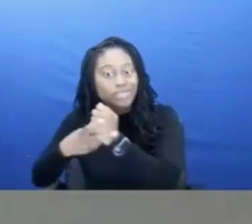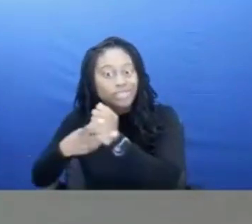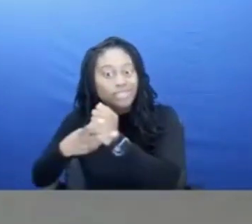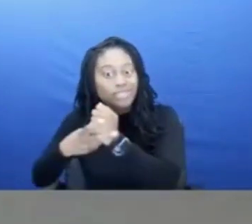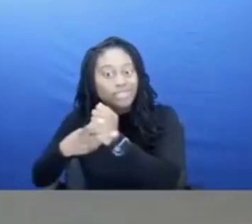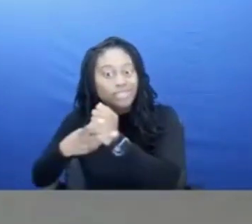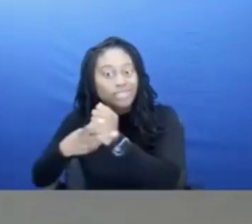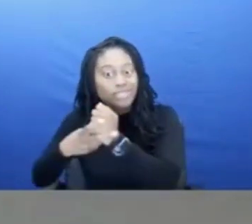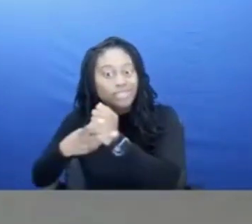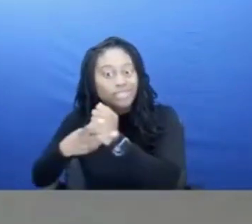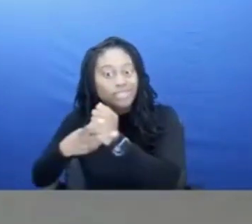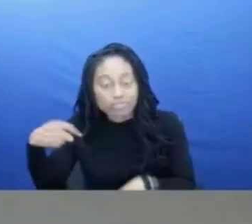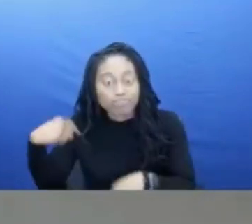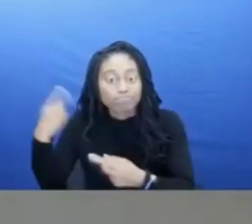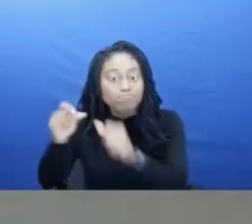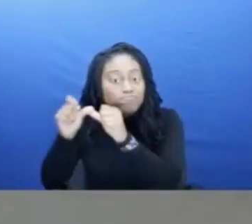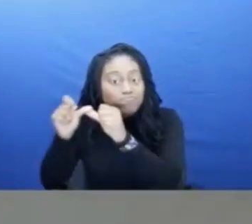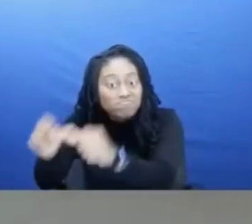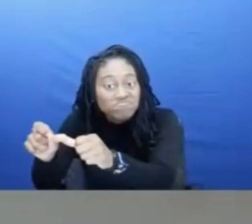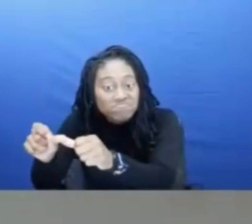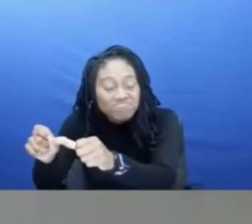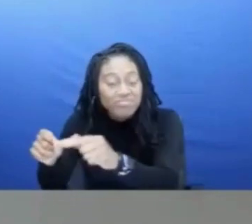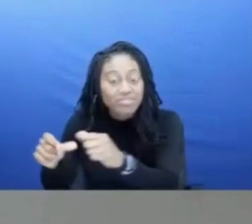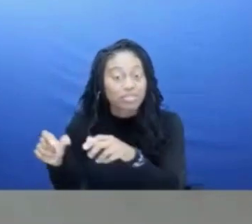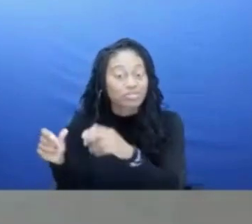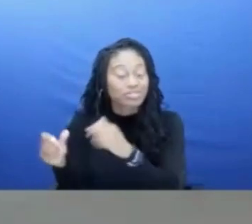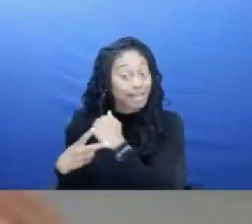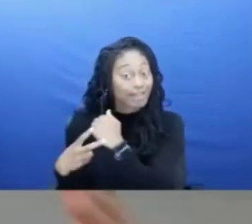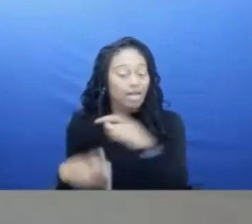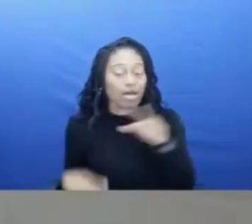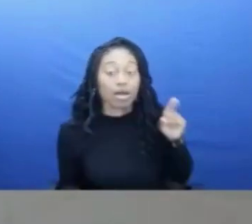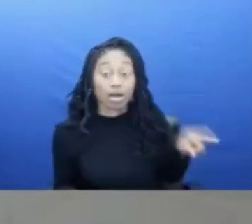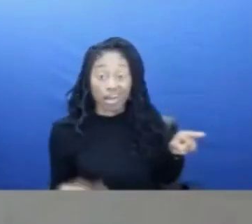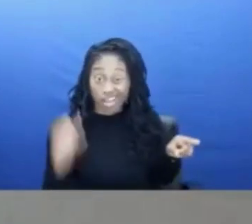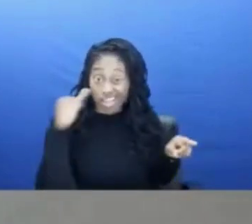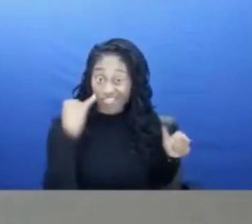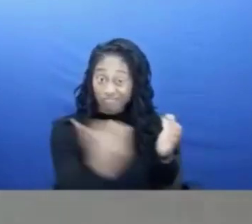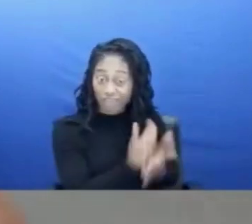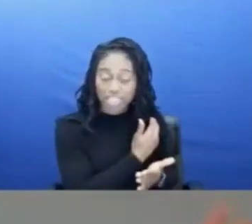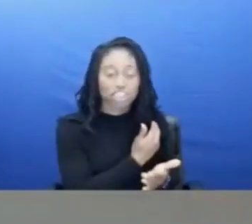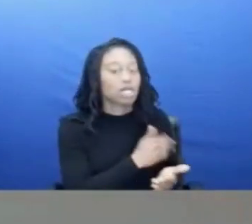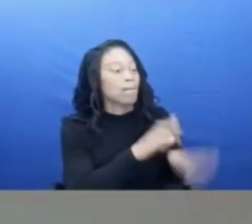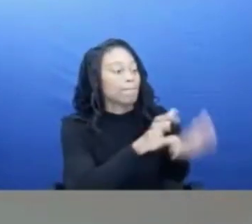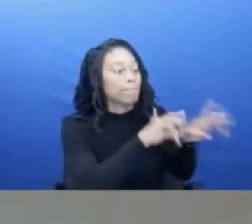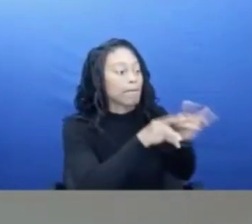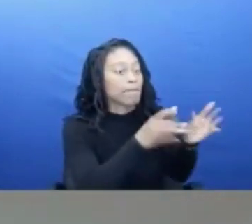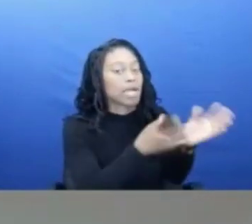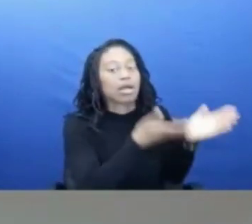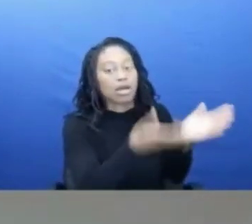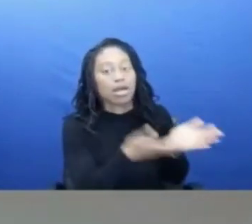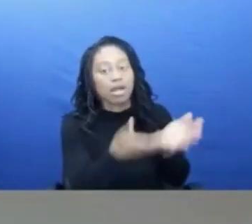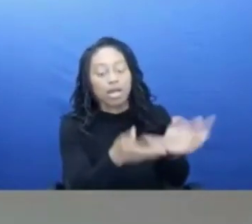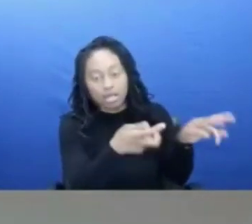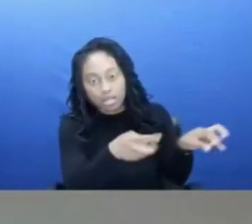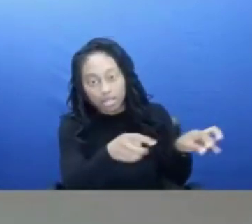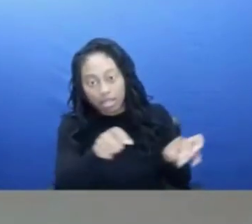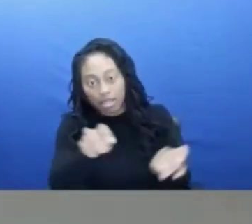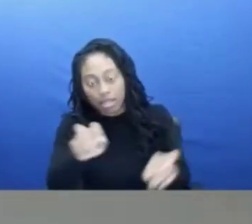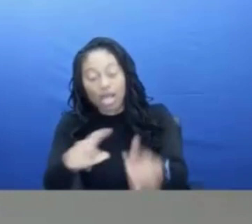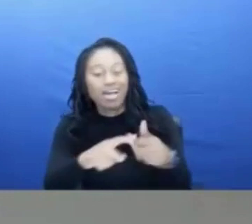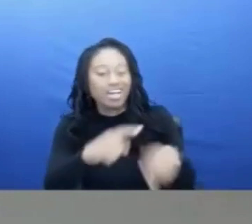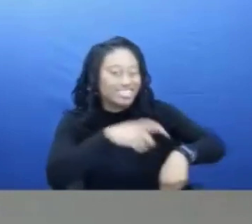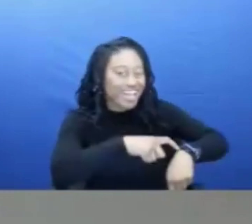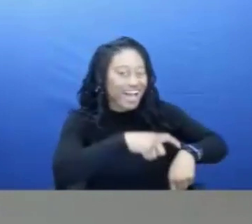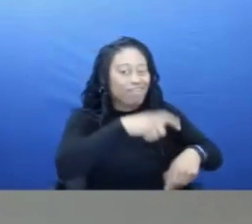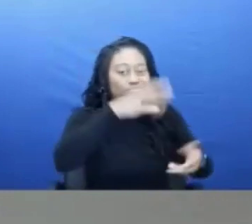vegetables is, they travel along from the harvest site to the grocery stores and then spend some time at the grocery stores as well before we bring them